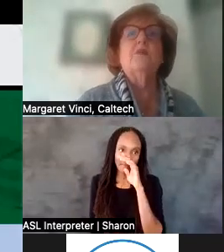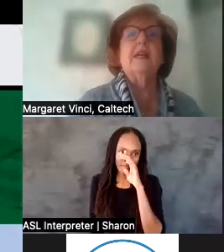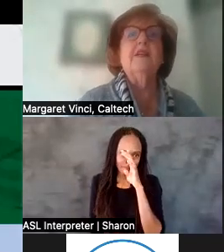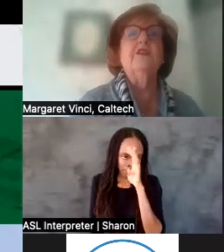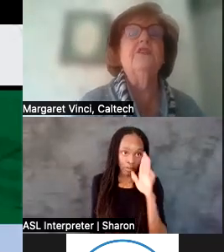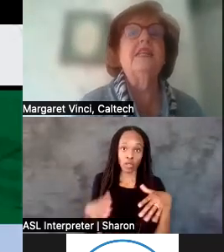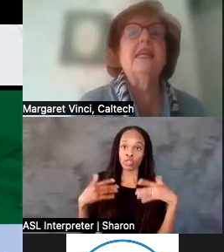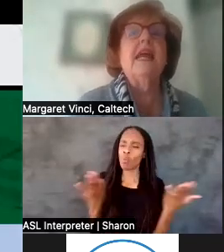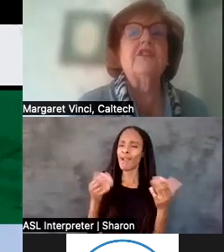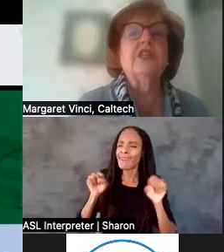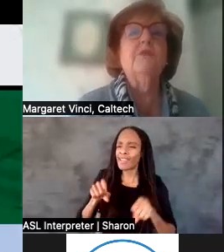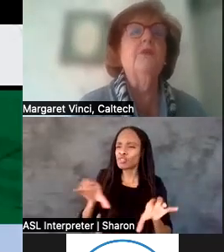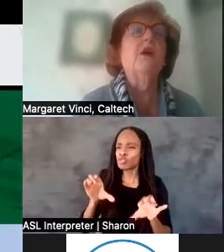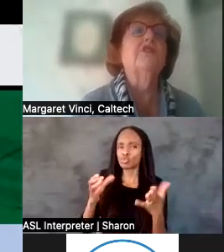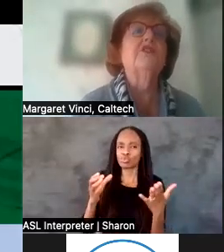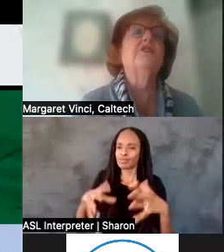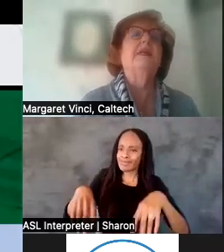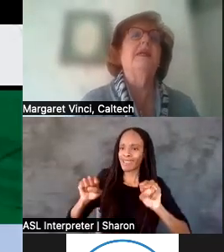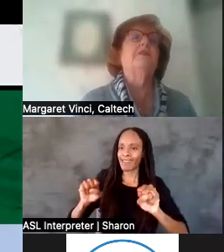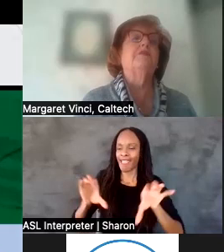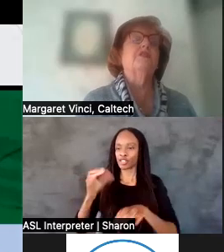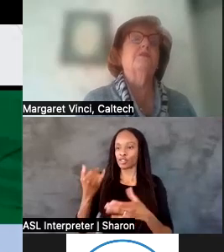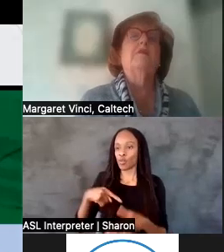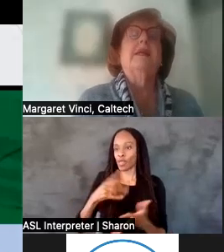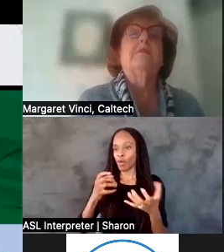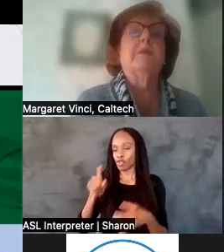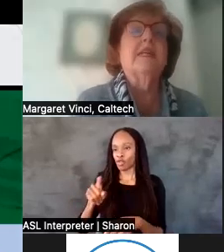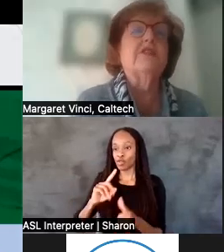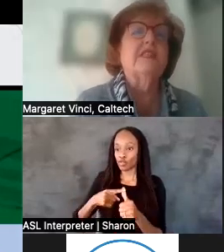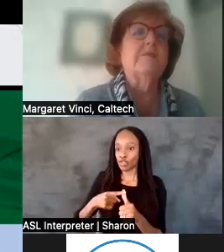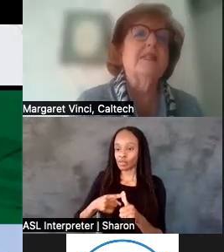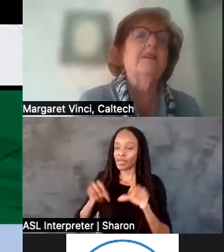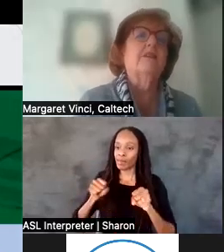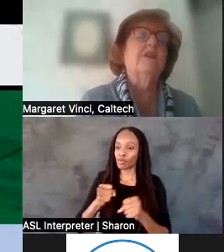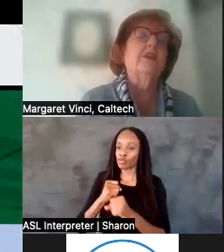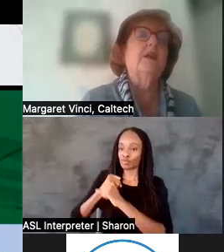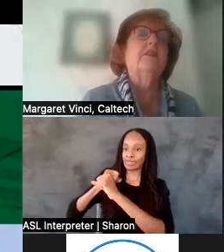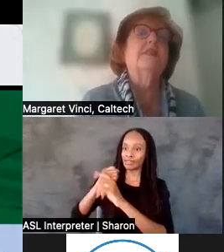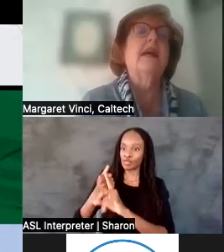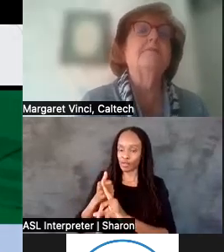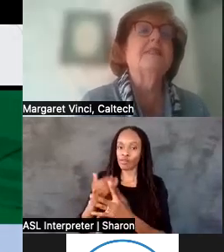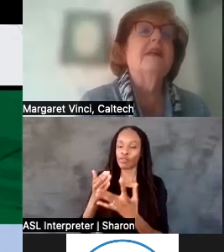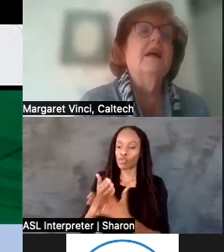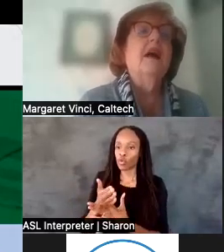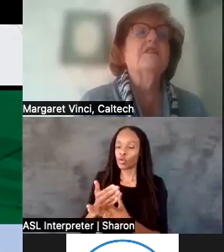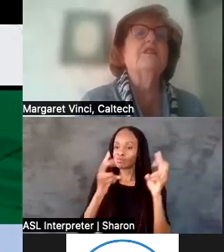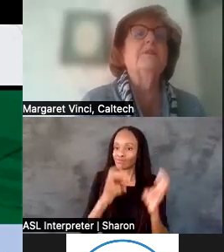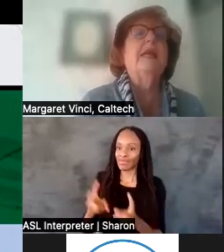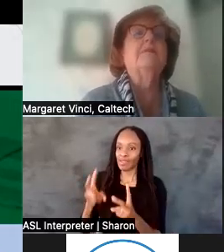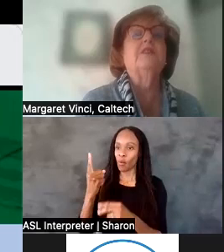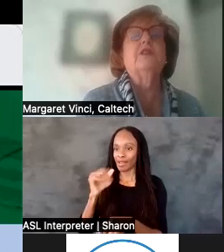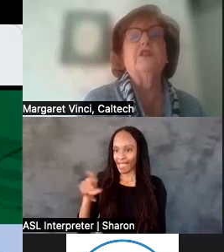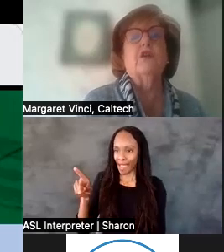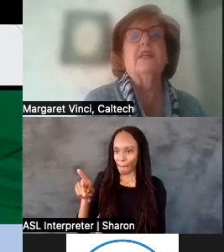And so what can you do to take action? We want you to be able to, first of all, be able to protect yourself by downloading one of those apps. Also